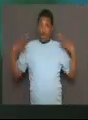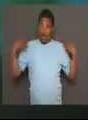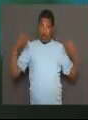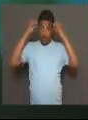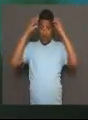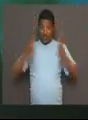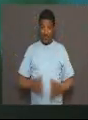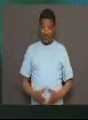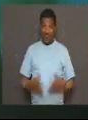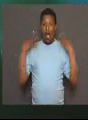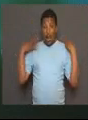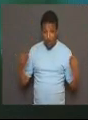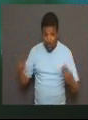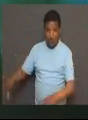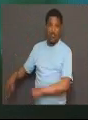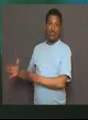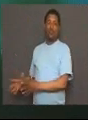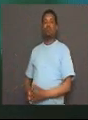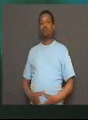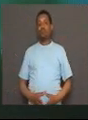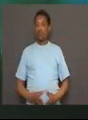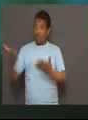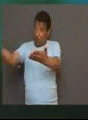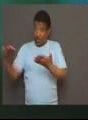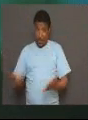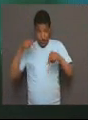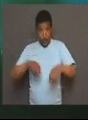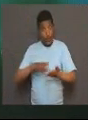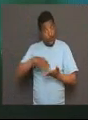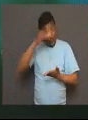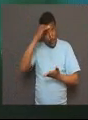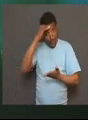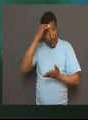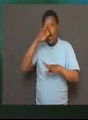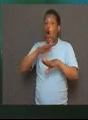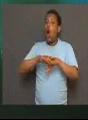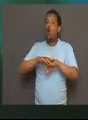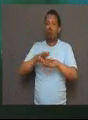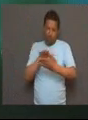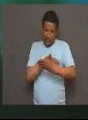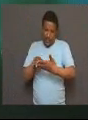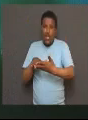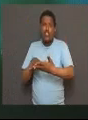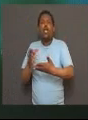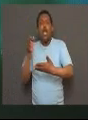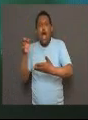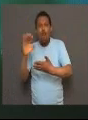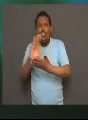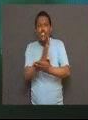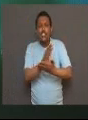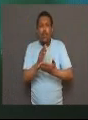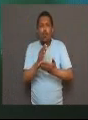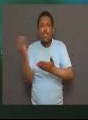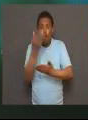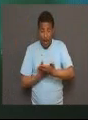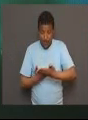Hello, teacher. Hello, students. Welcome to today's lesson on the study of distribution